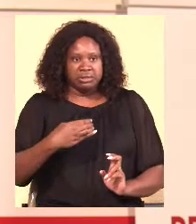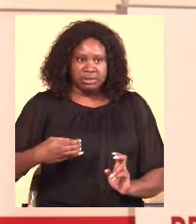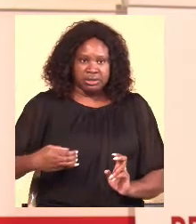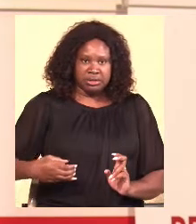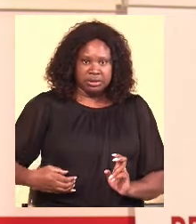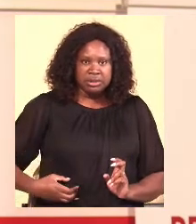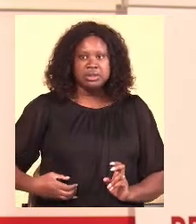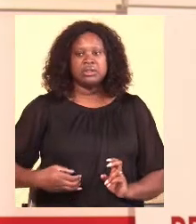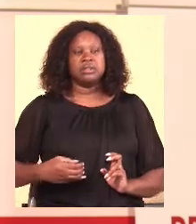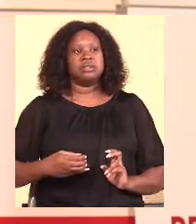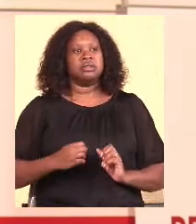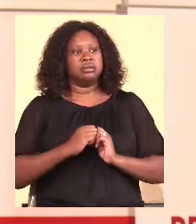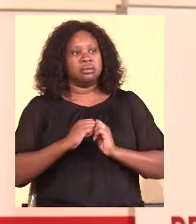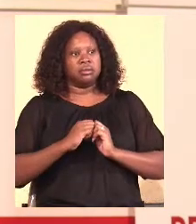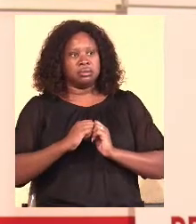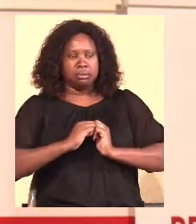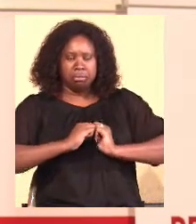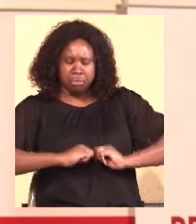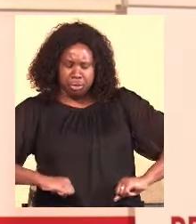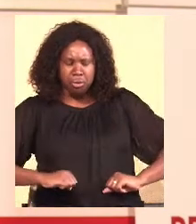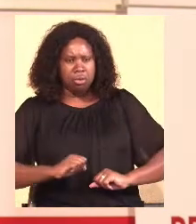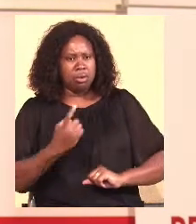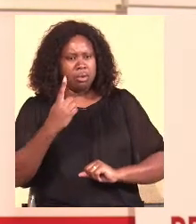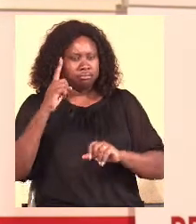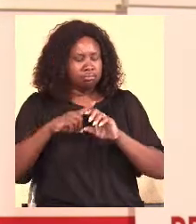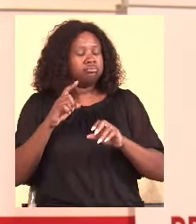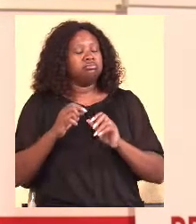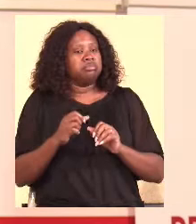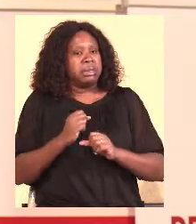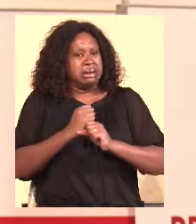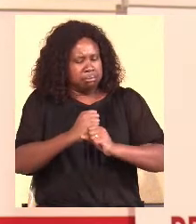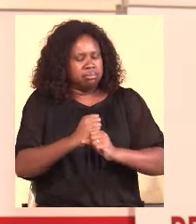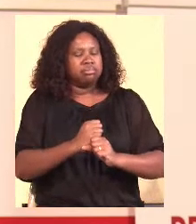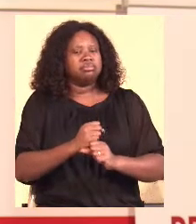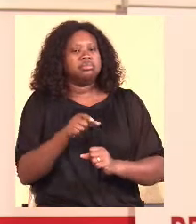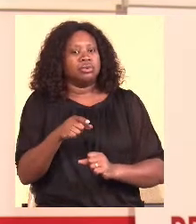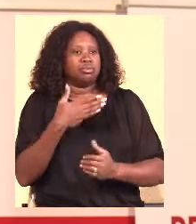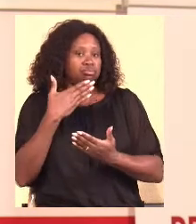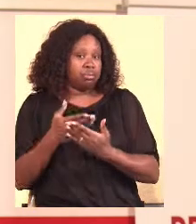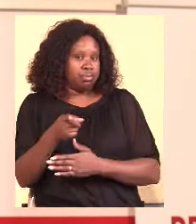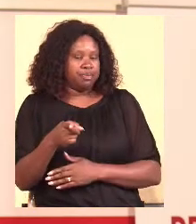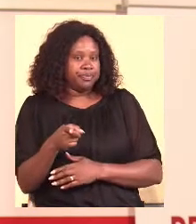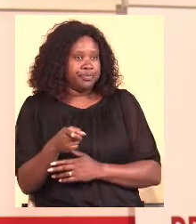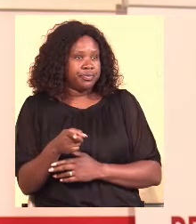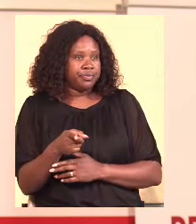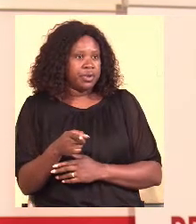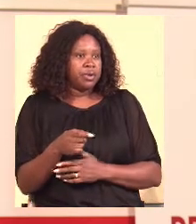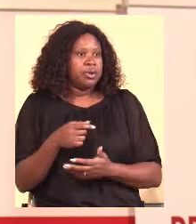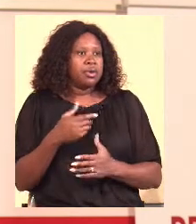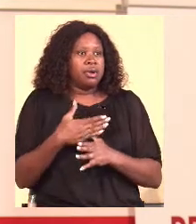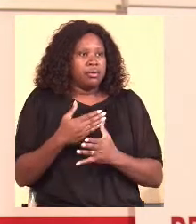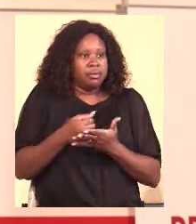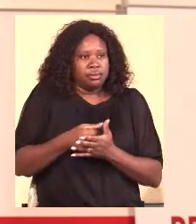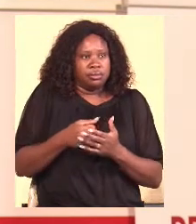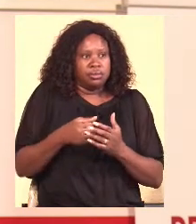resolute guidance in this regard is worth noting. The concerted efforts of the